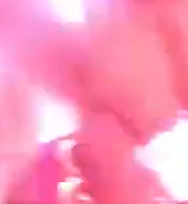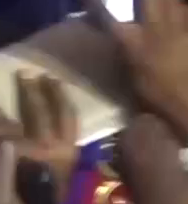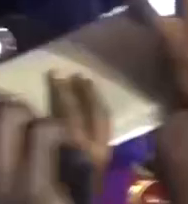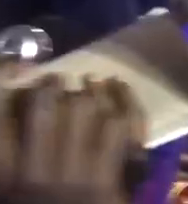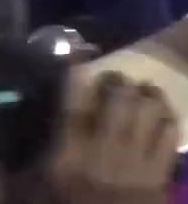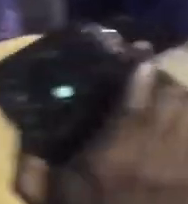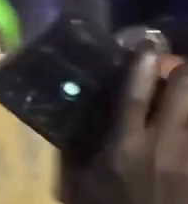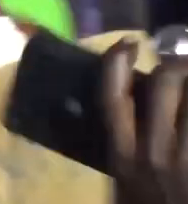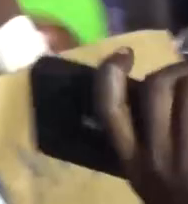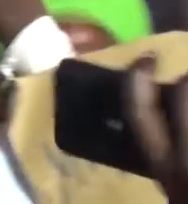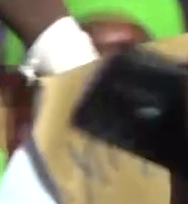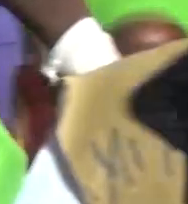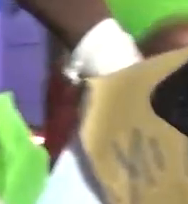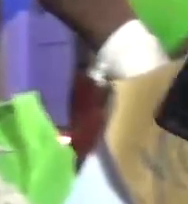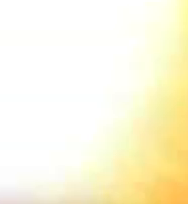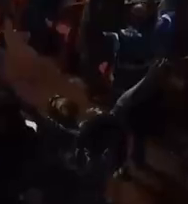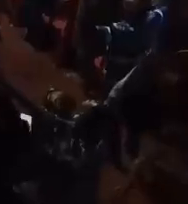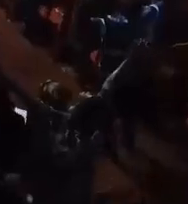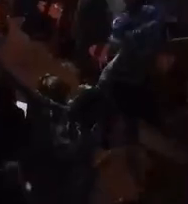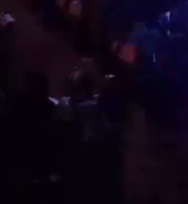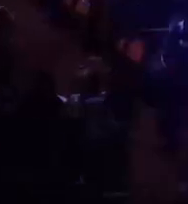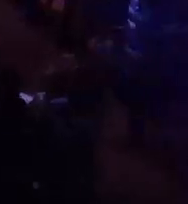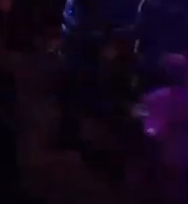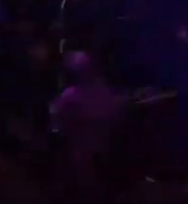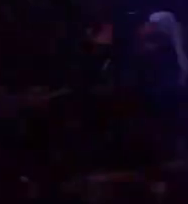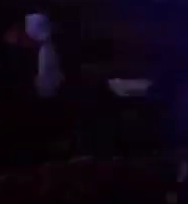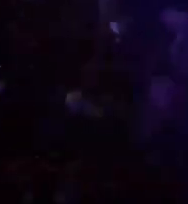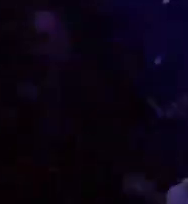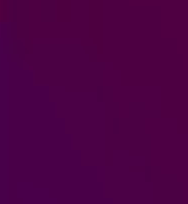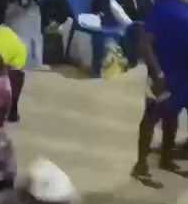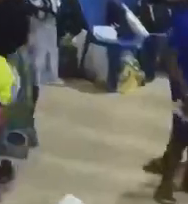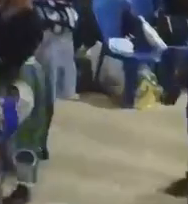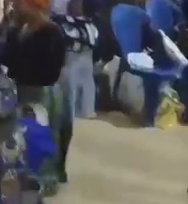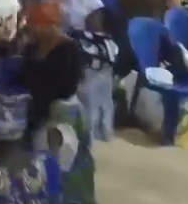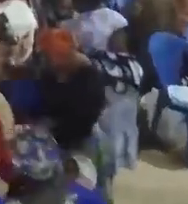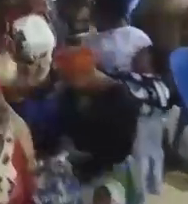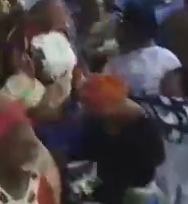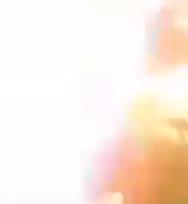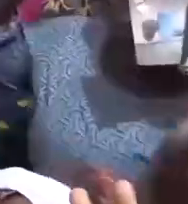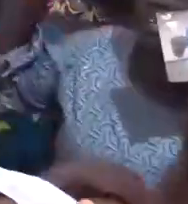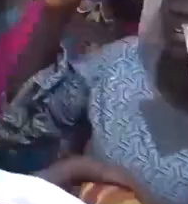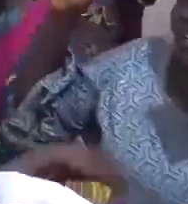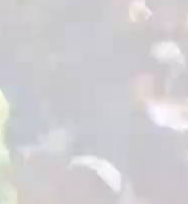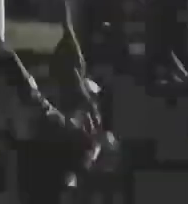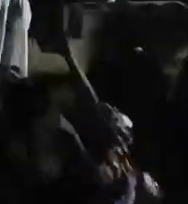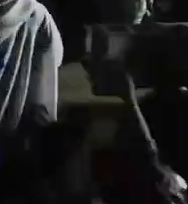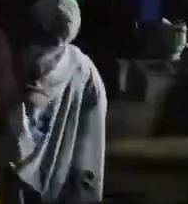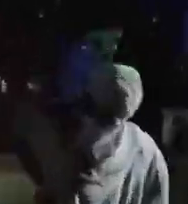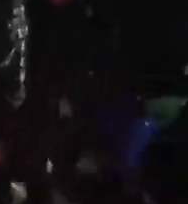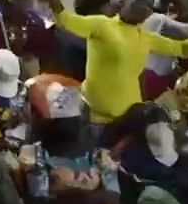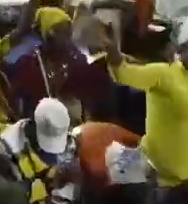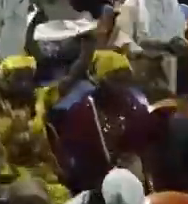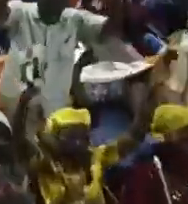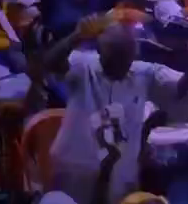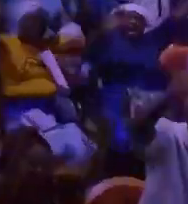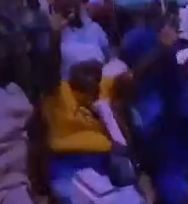nlanla tolorun gba owo baba se bi oba se ninu aye onipojipo marathon prayer ipade adura olojo ojumo ko waye fun didi ogun ojo ni national camp